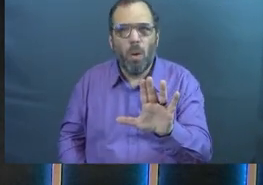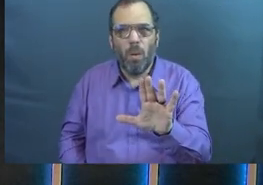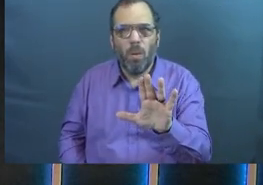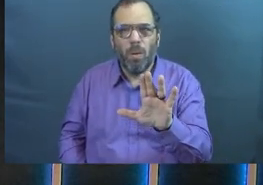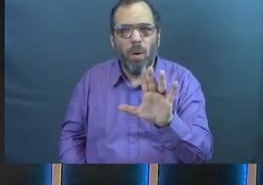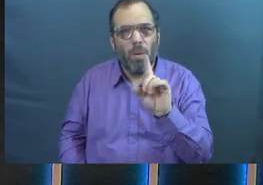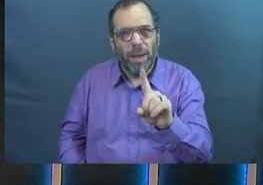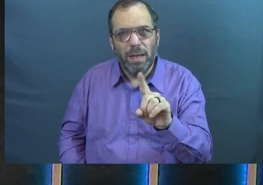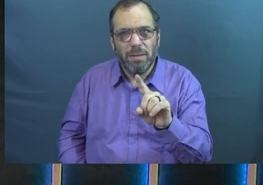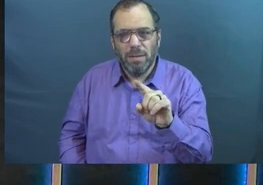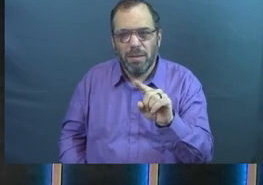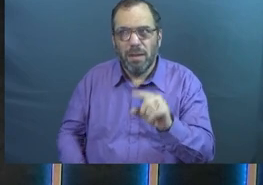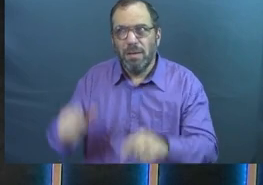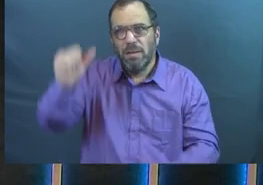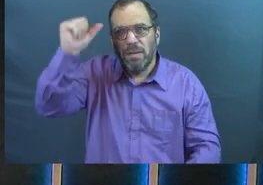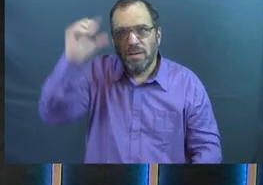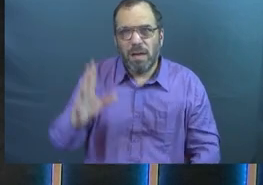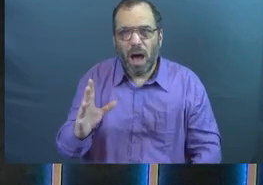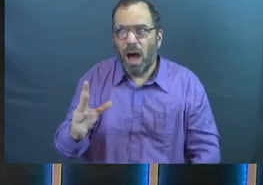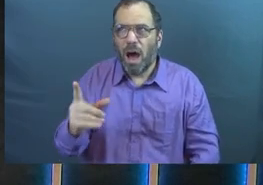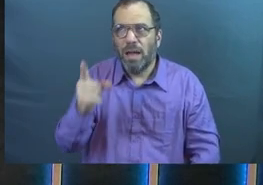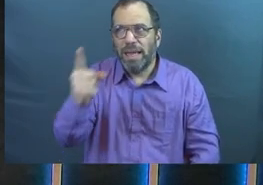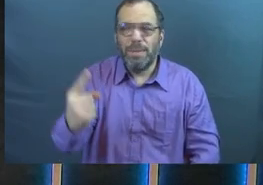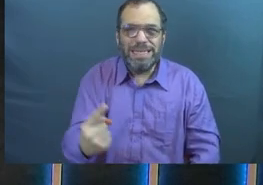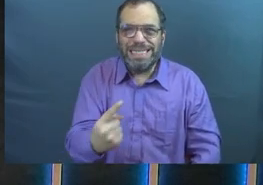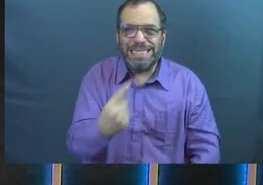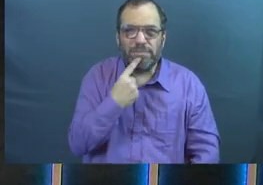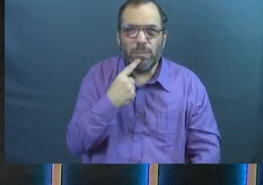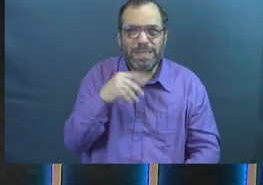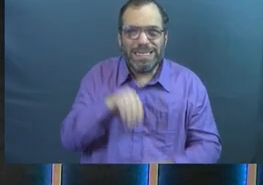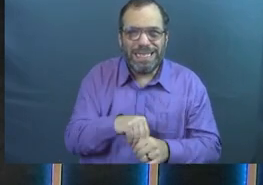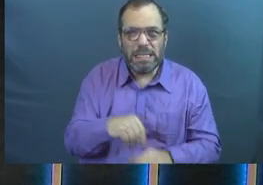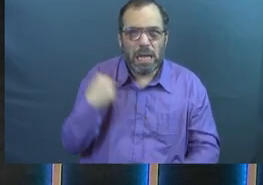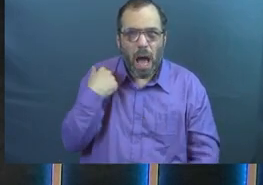punchy thing, God is disappointed in us.